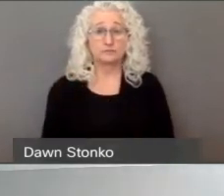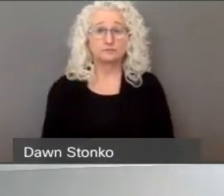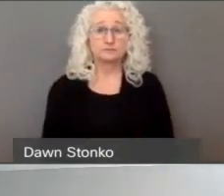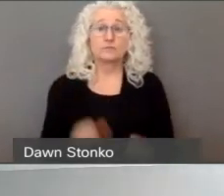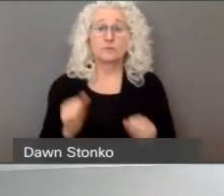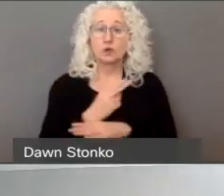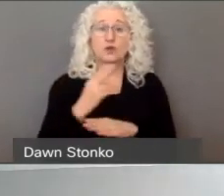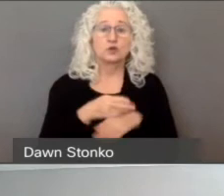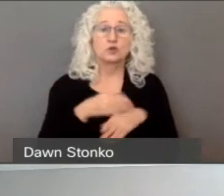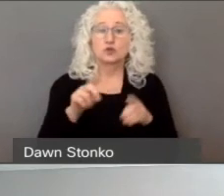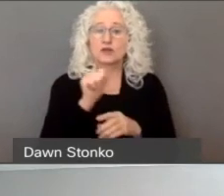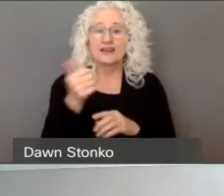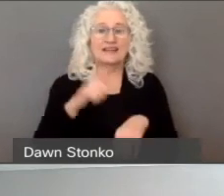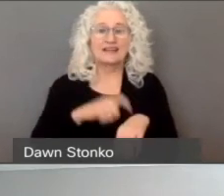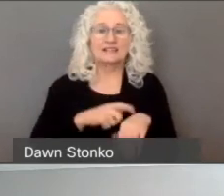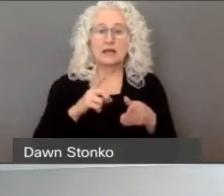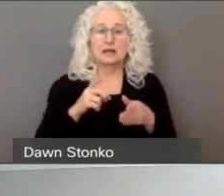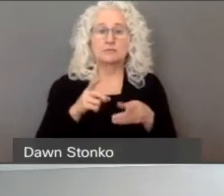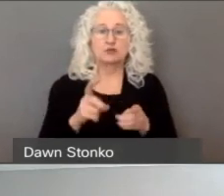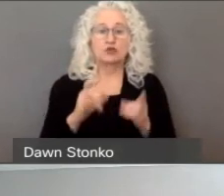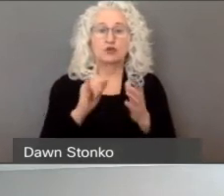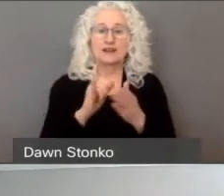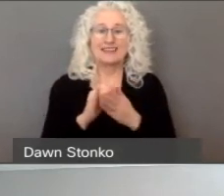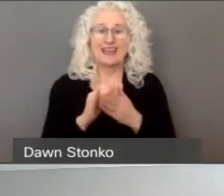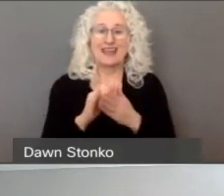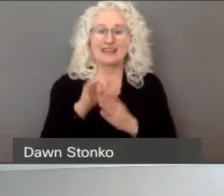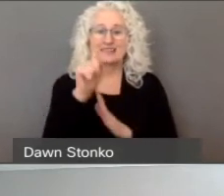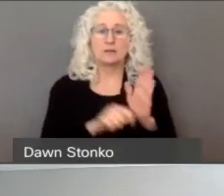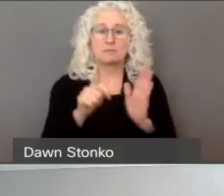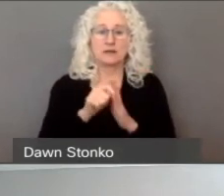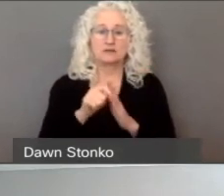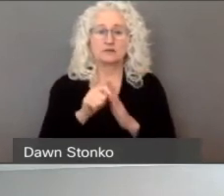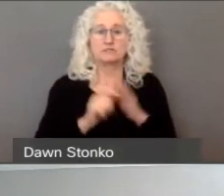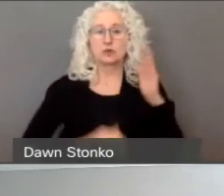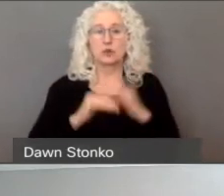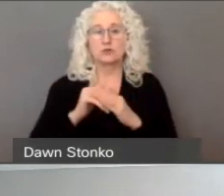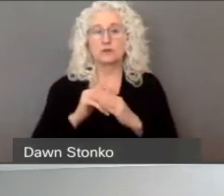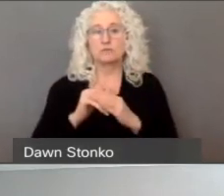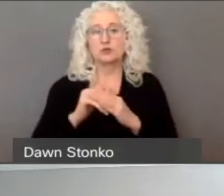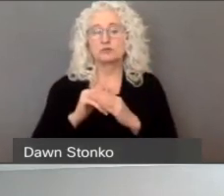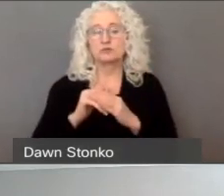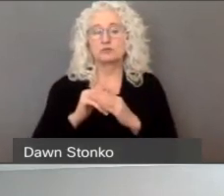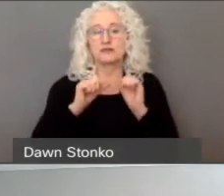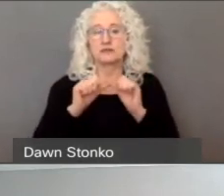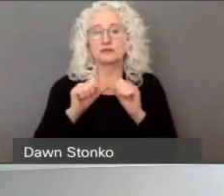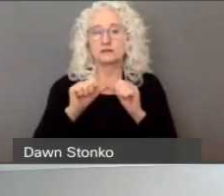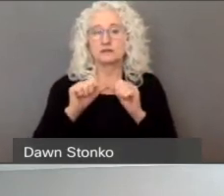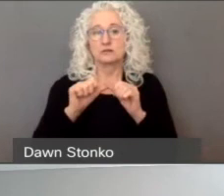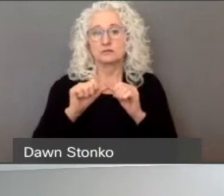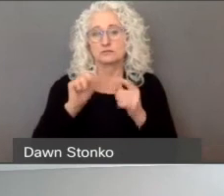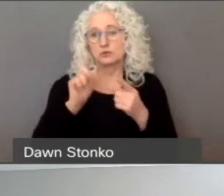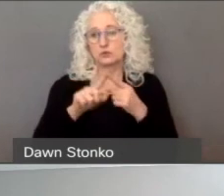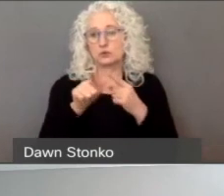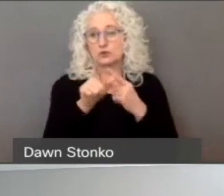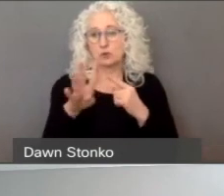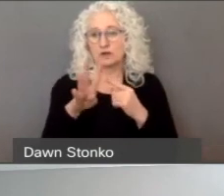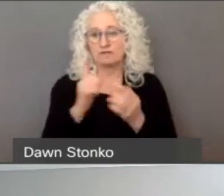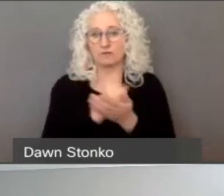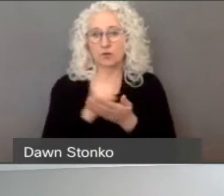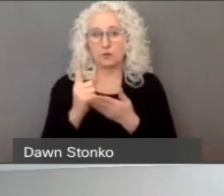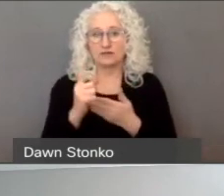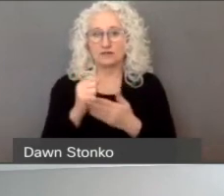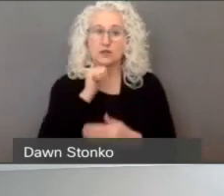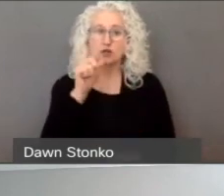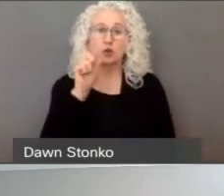use it during any time during that covered period, which goes up to the 24 weeks. So you don't have to use it like the day that it's advanced, but you can use it